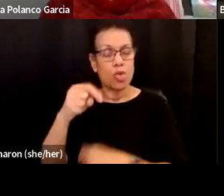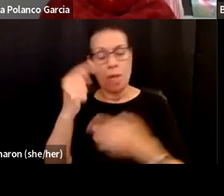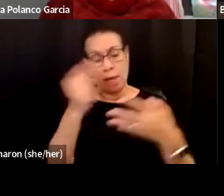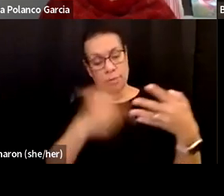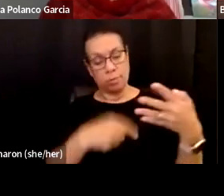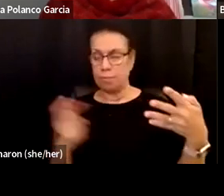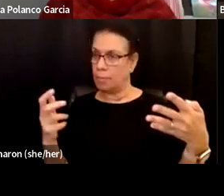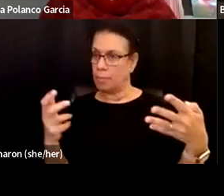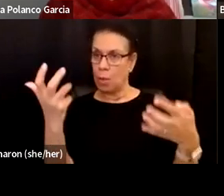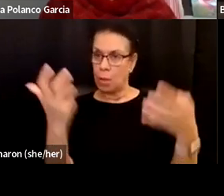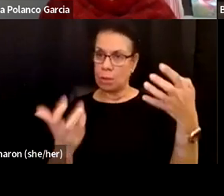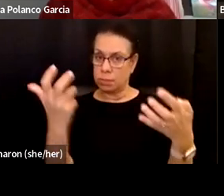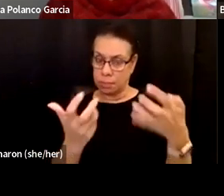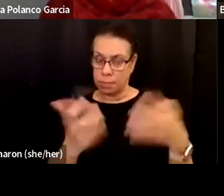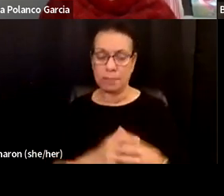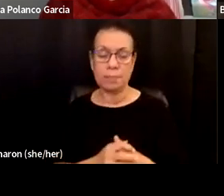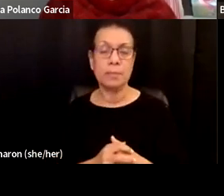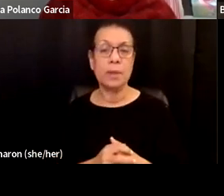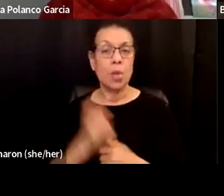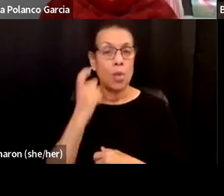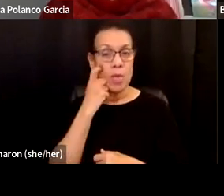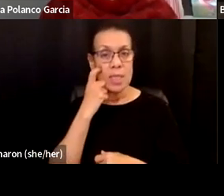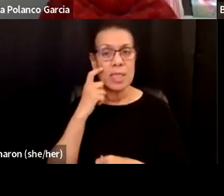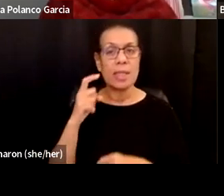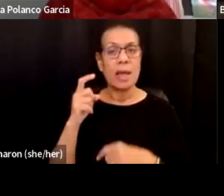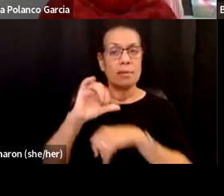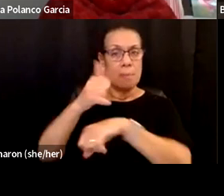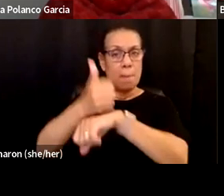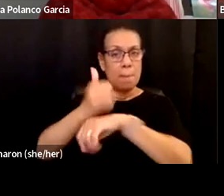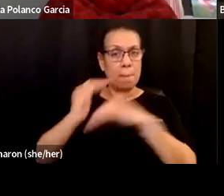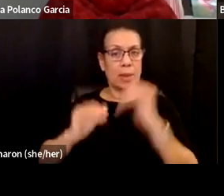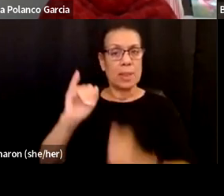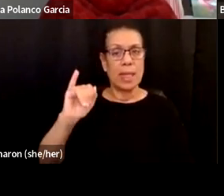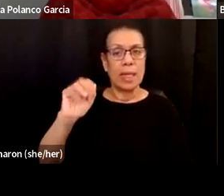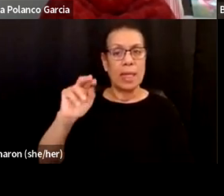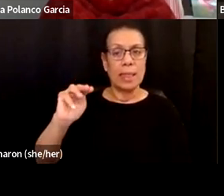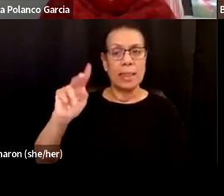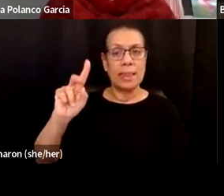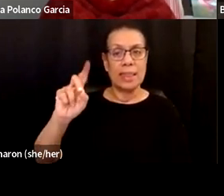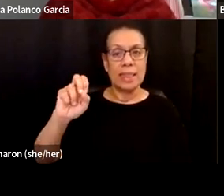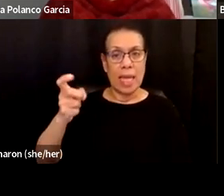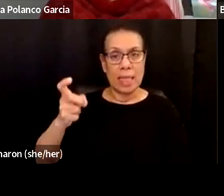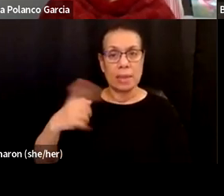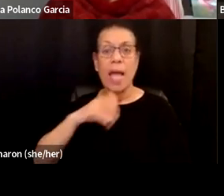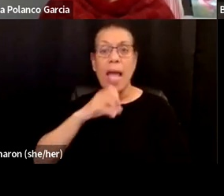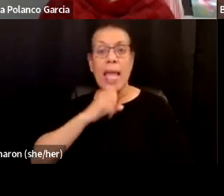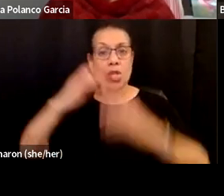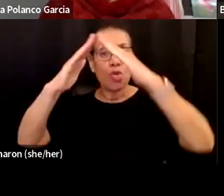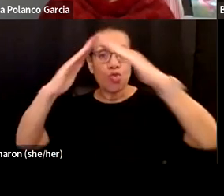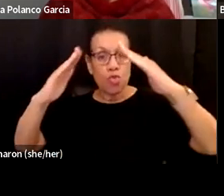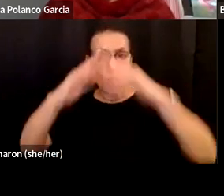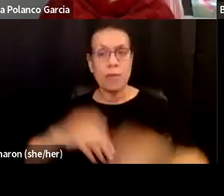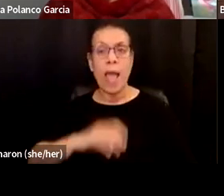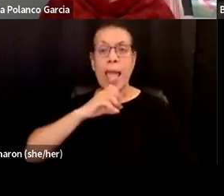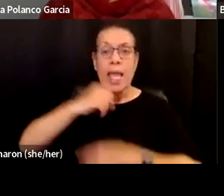have recently done a facilities index and looked at all of the age of our roofing the age of our you know our windows our